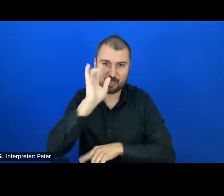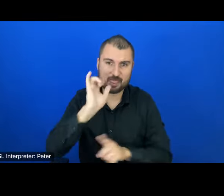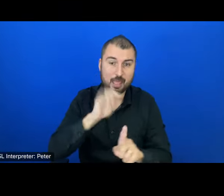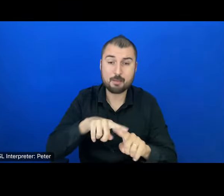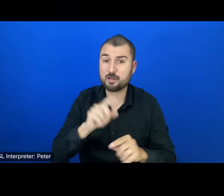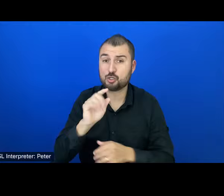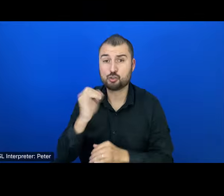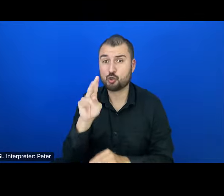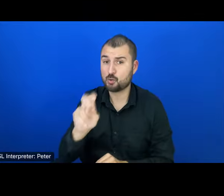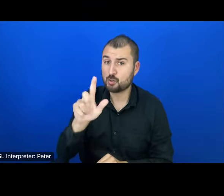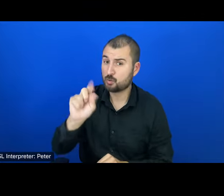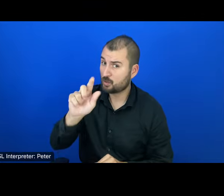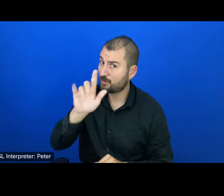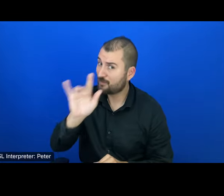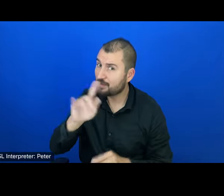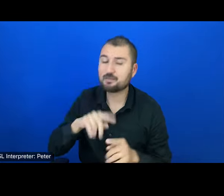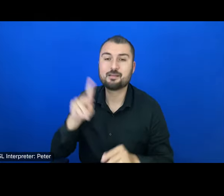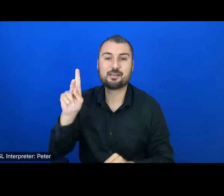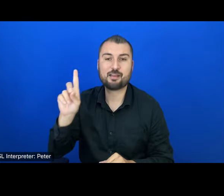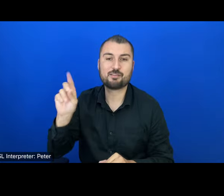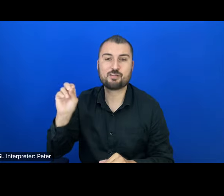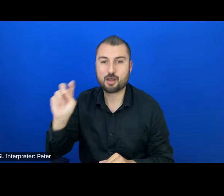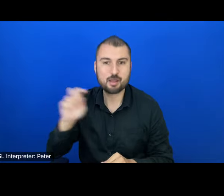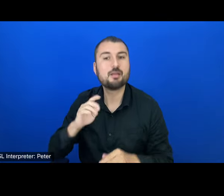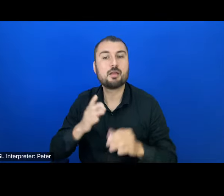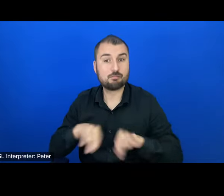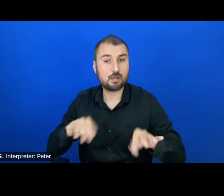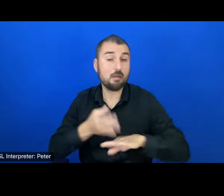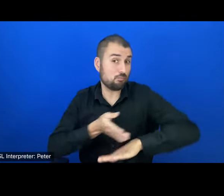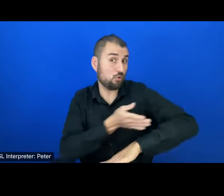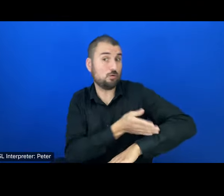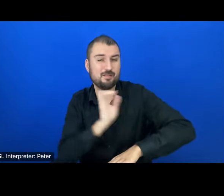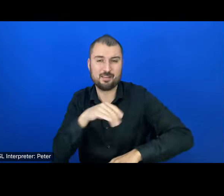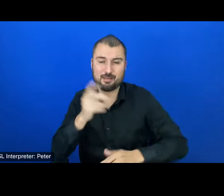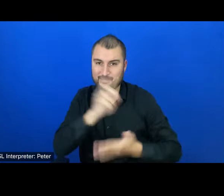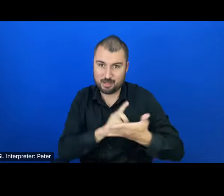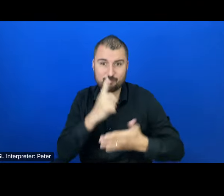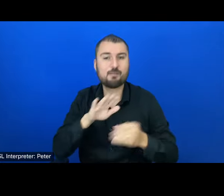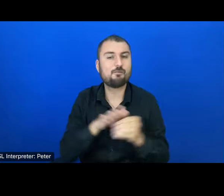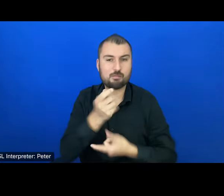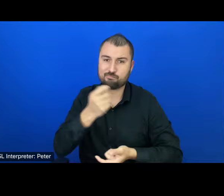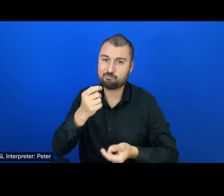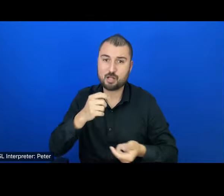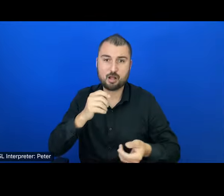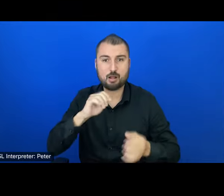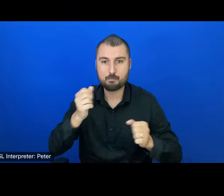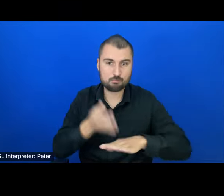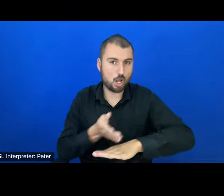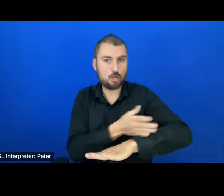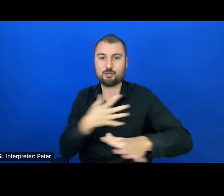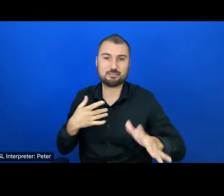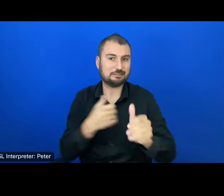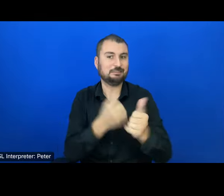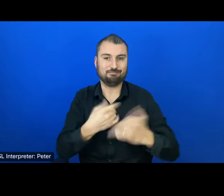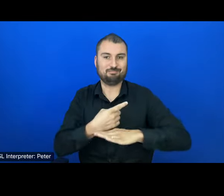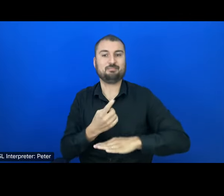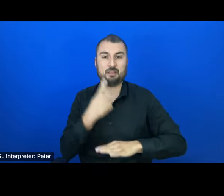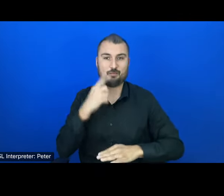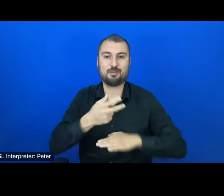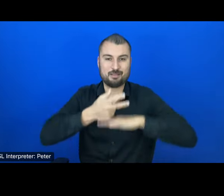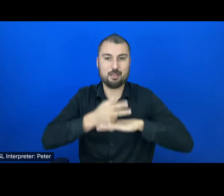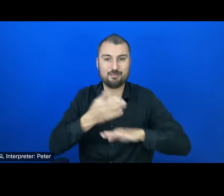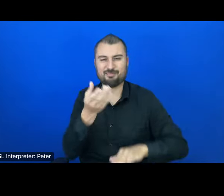June 2025, KDOT approved the design for full modernization of the South Olathe Scale House. So we can think of that as